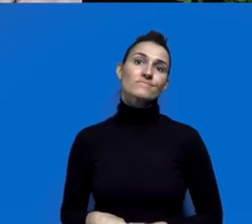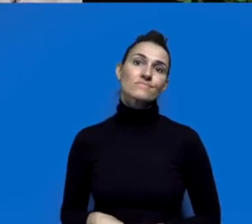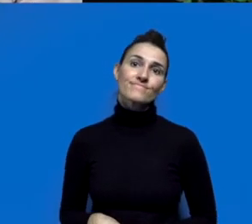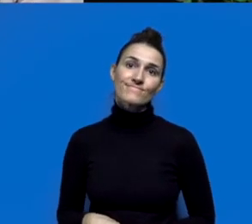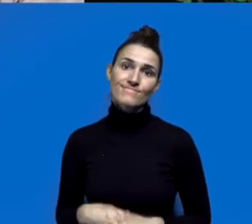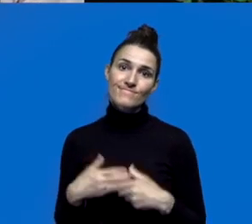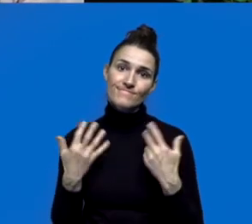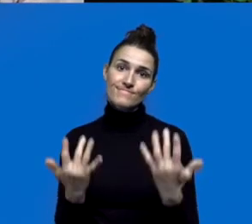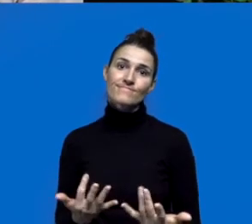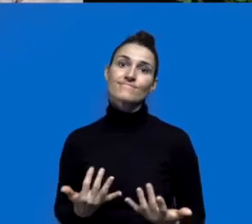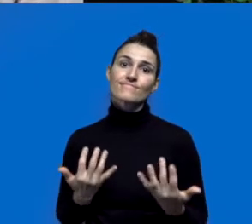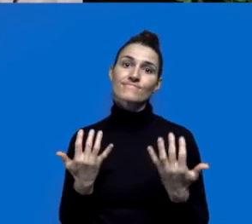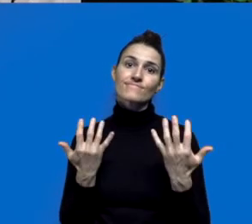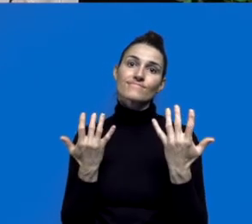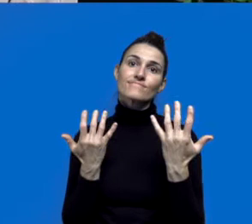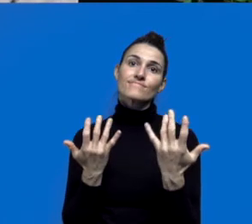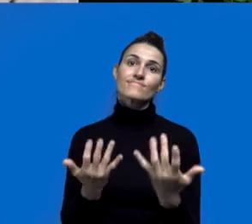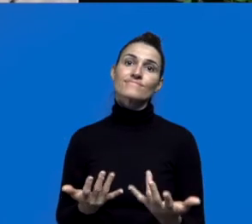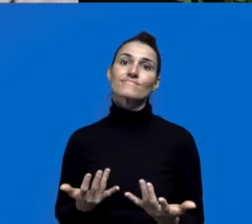And wait.